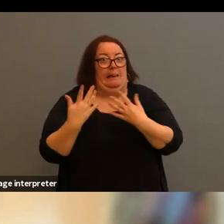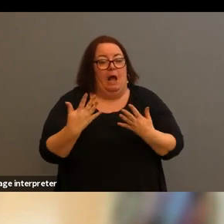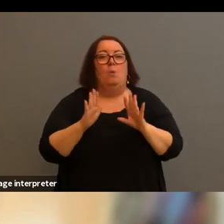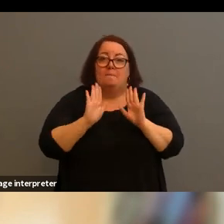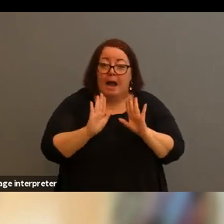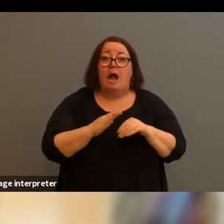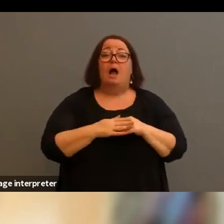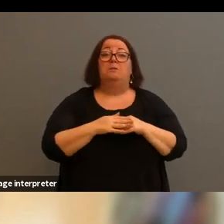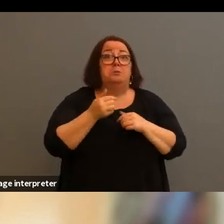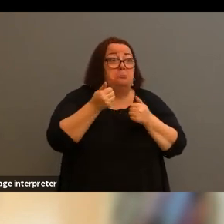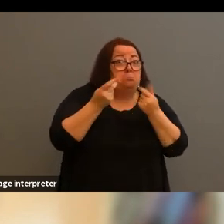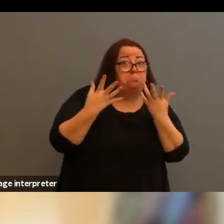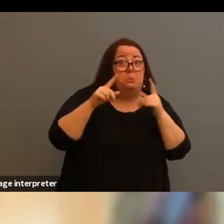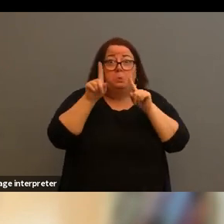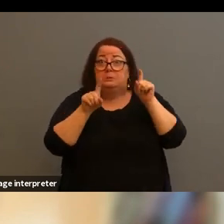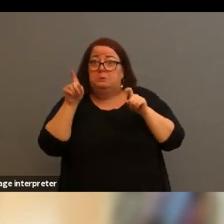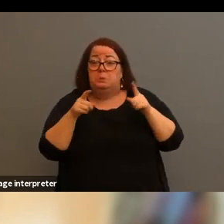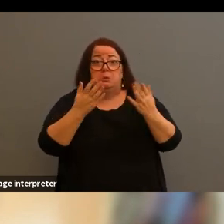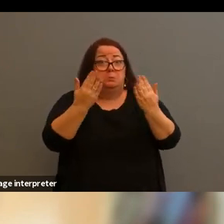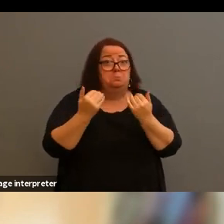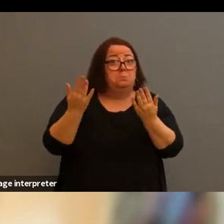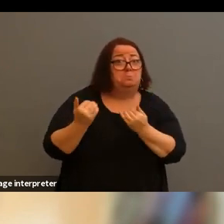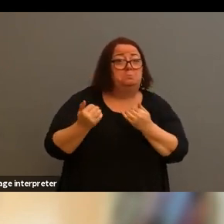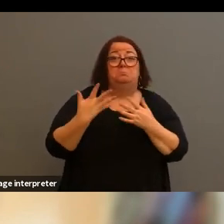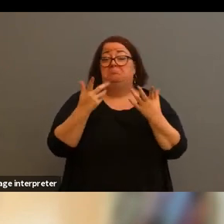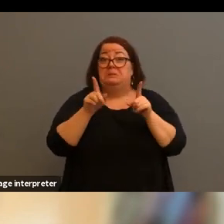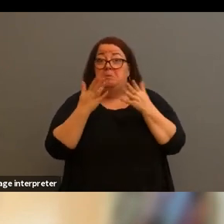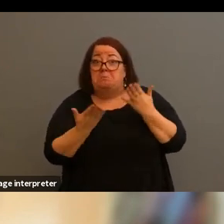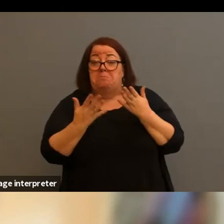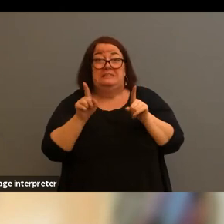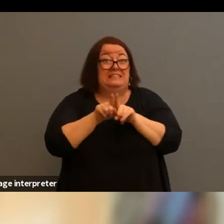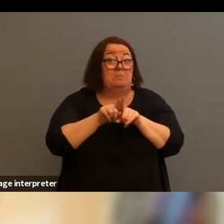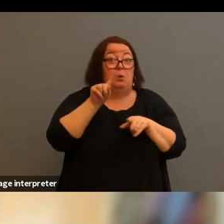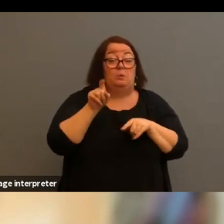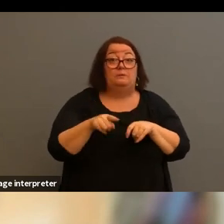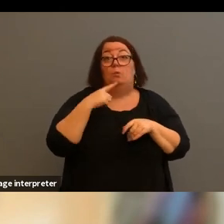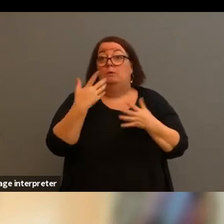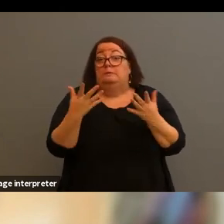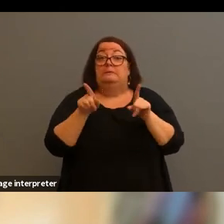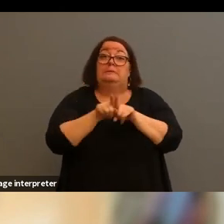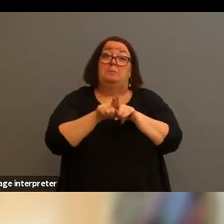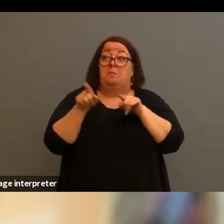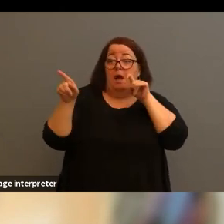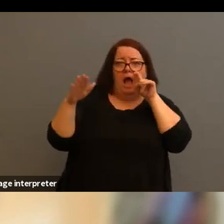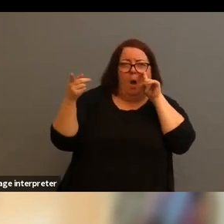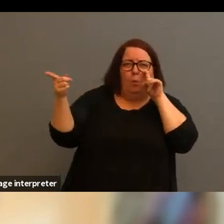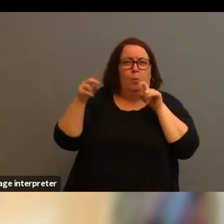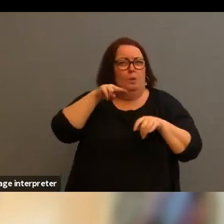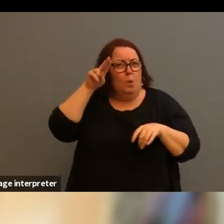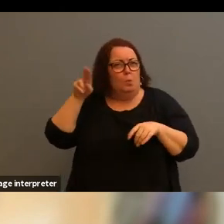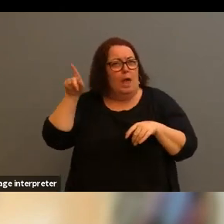question. How are you in, for instance, in Norway working with universal design in